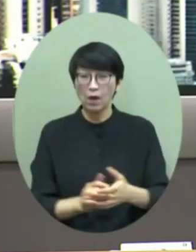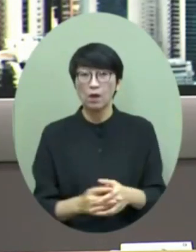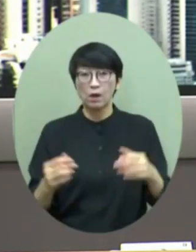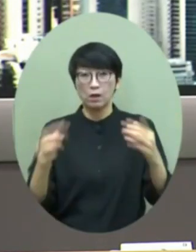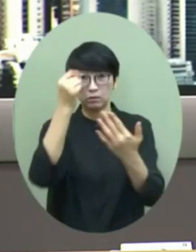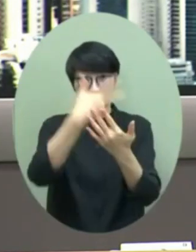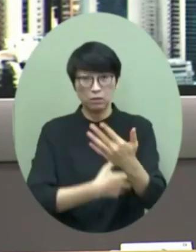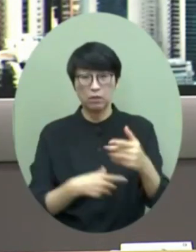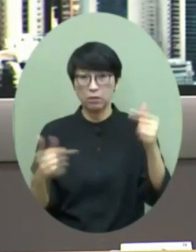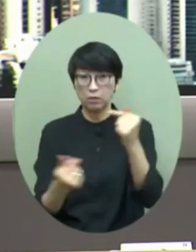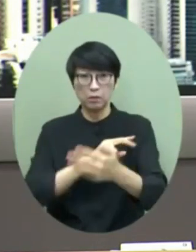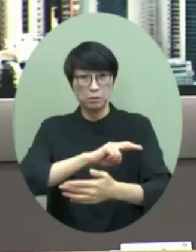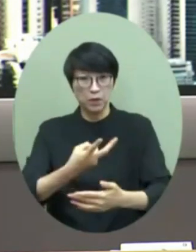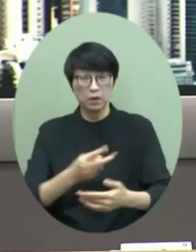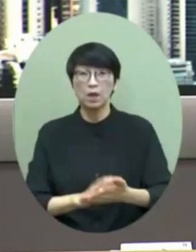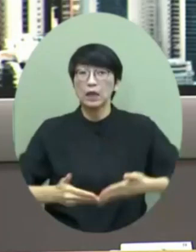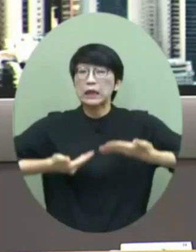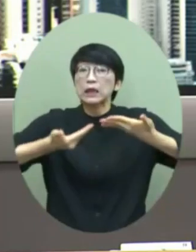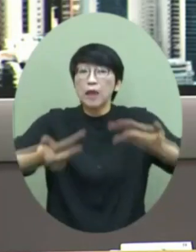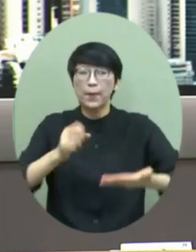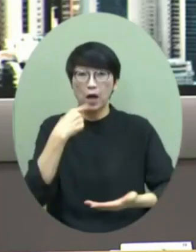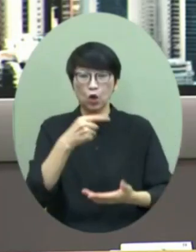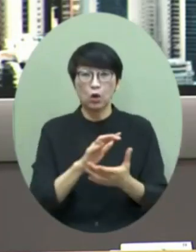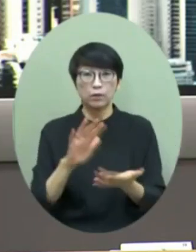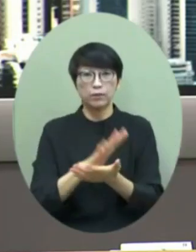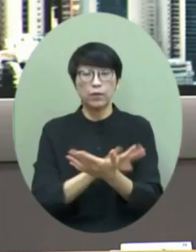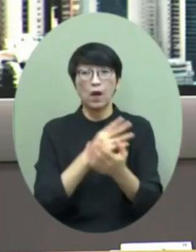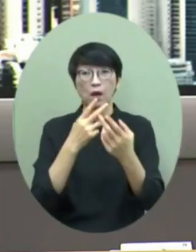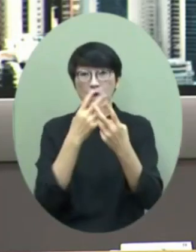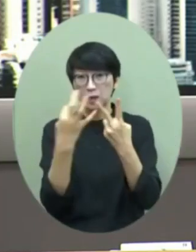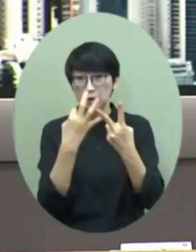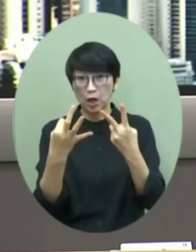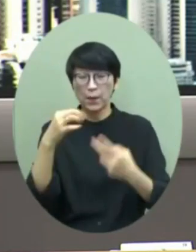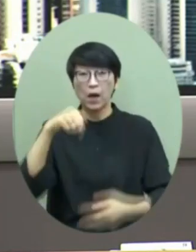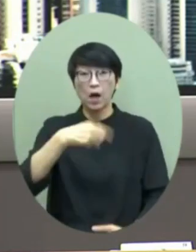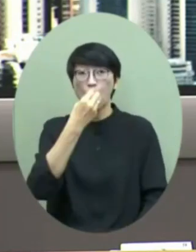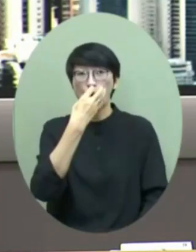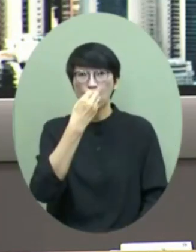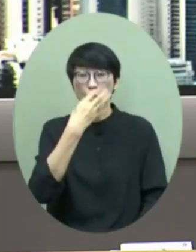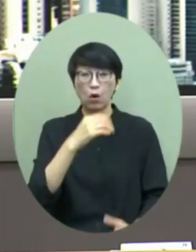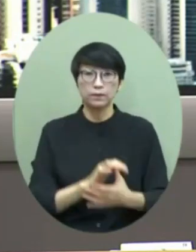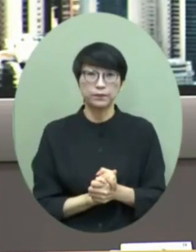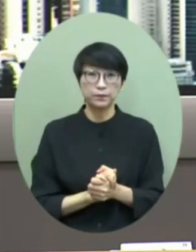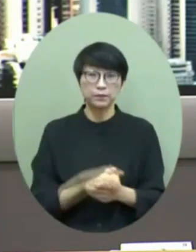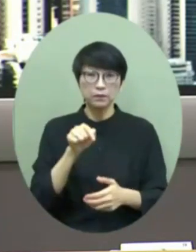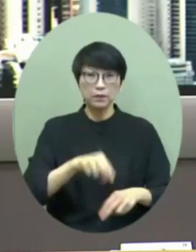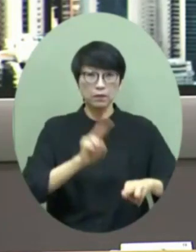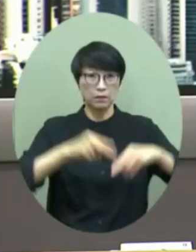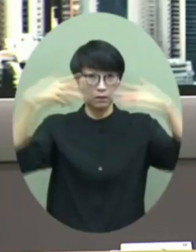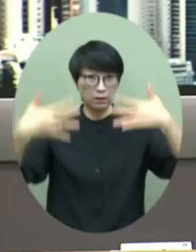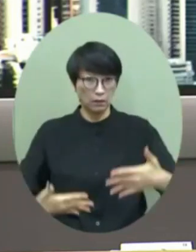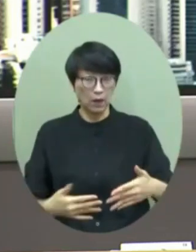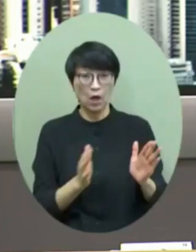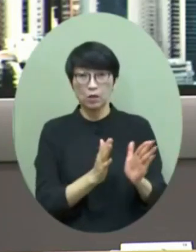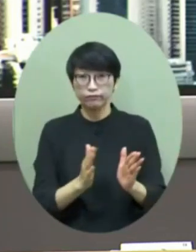the one country, two systems work, there is room for improvement, or put more bluntly, in